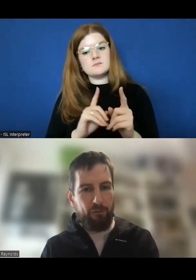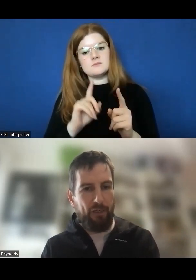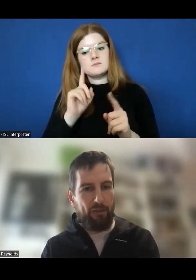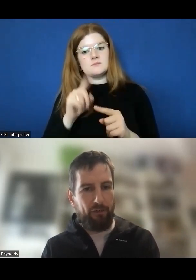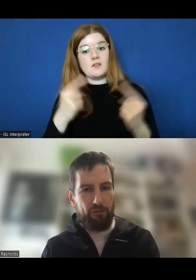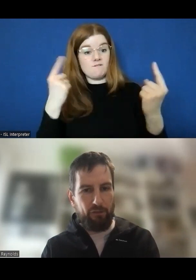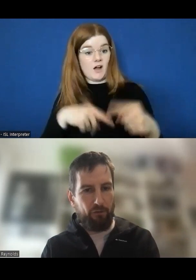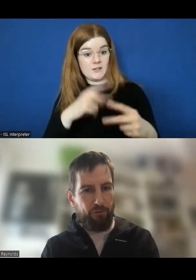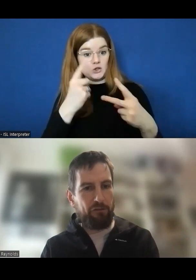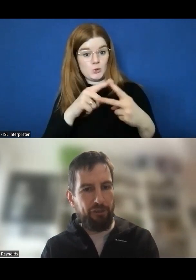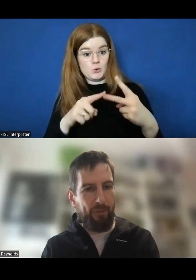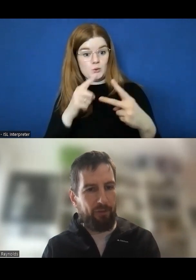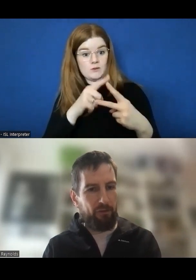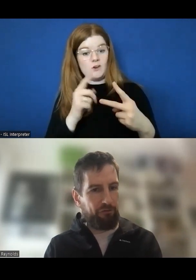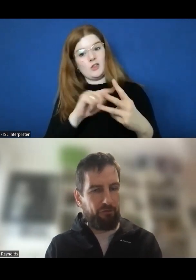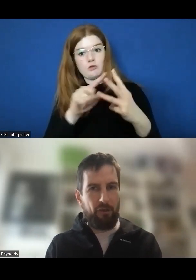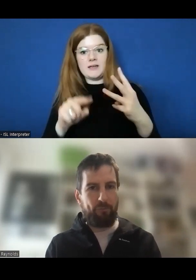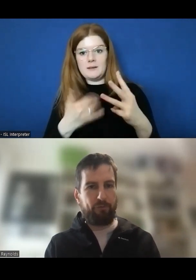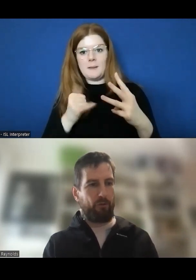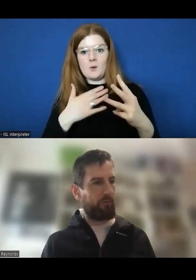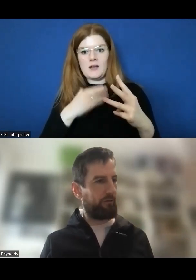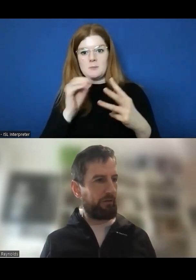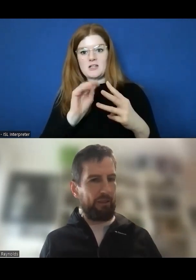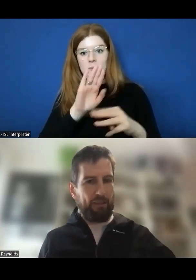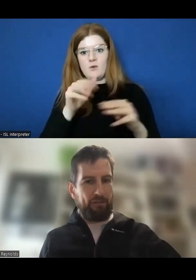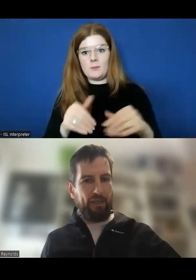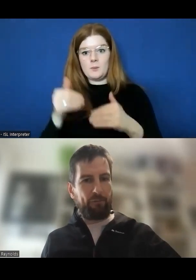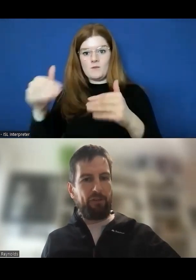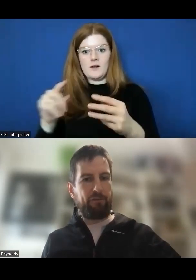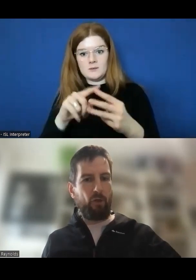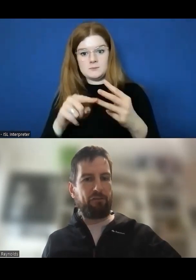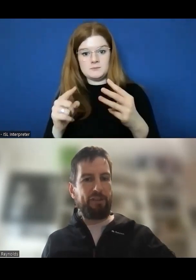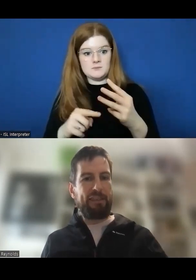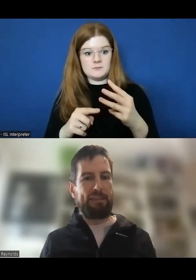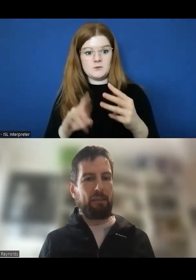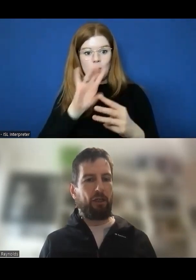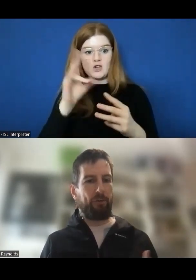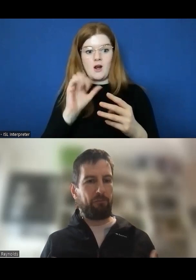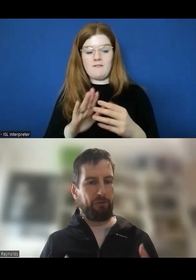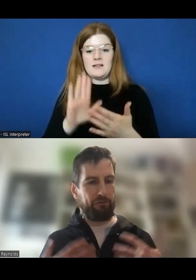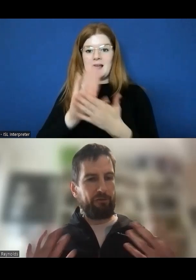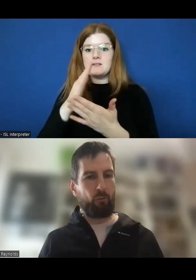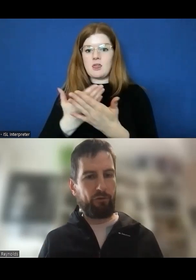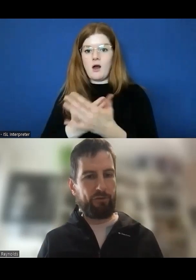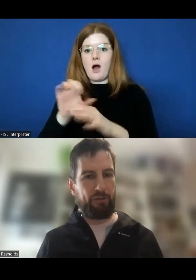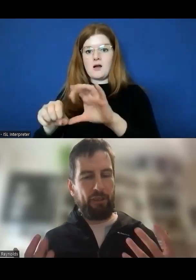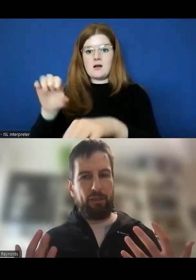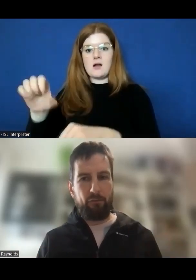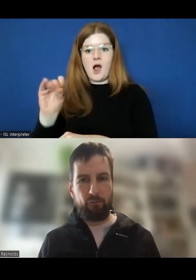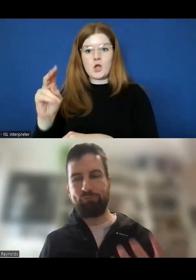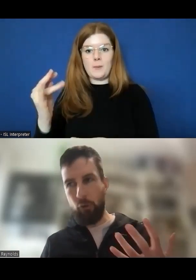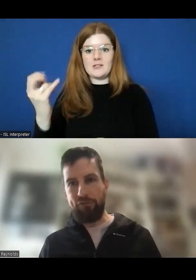final two there that are the final three, maybe that I'll just highlight before I go on to the next piece, the question of illegal occupation, because there is one of